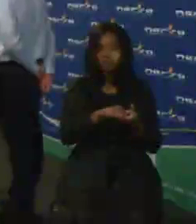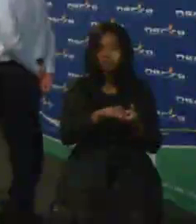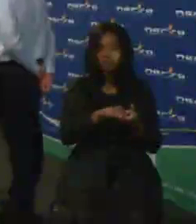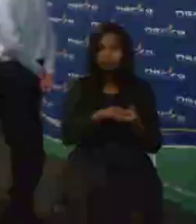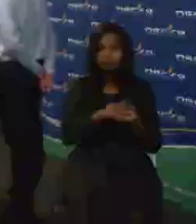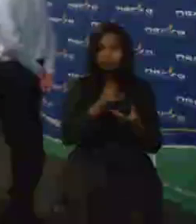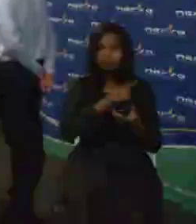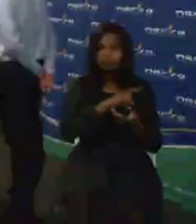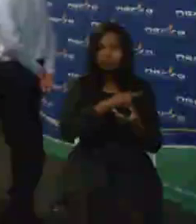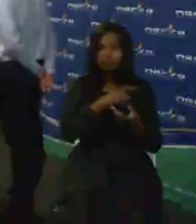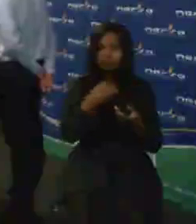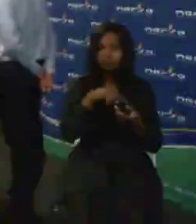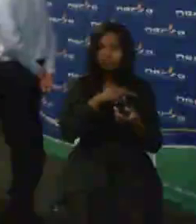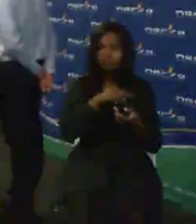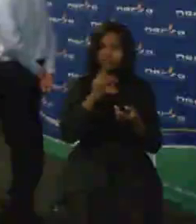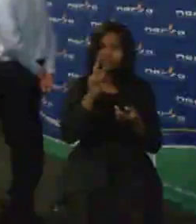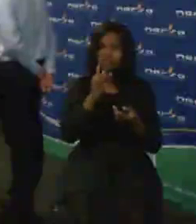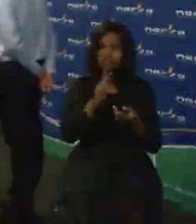is why you're ignoring